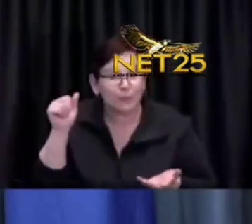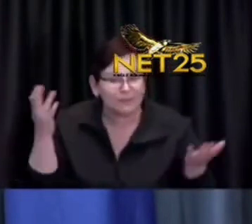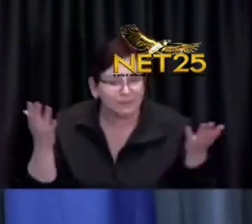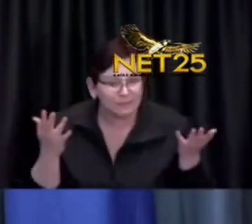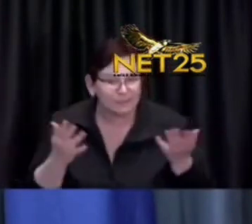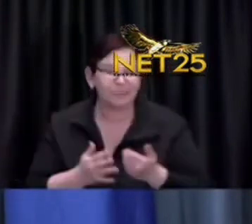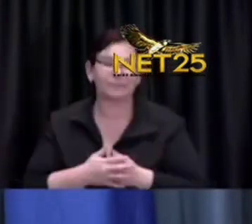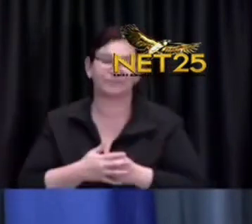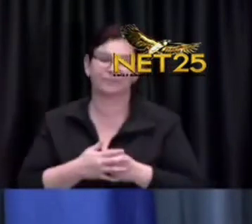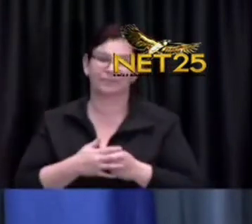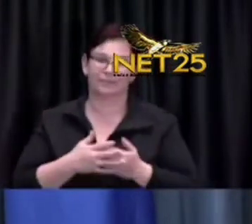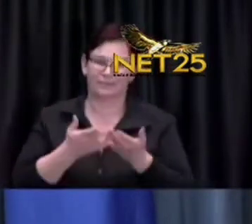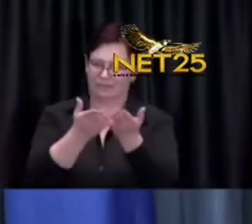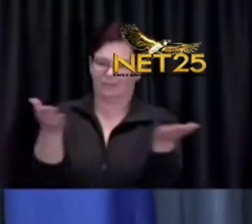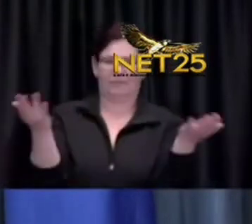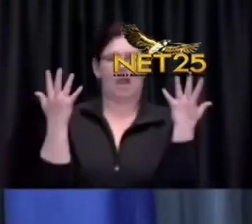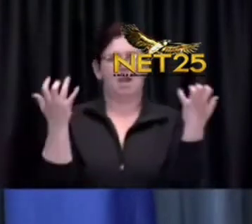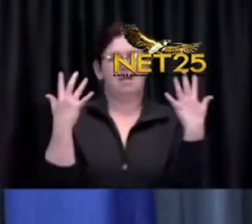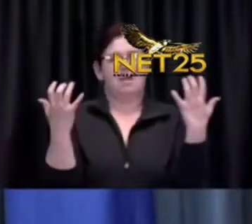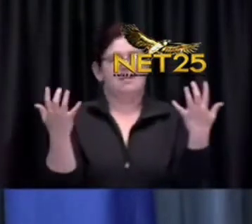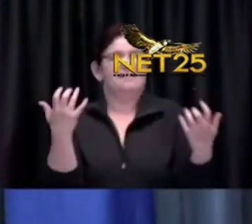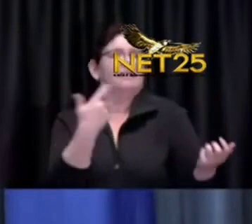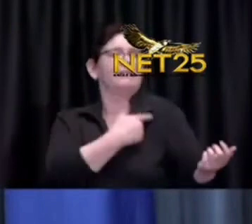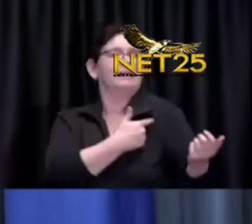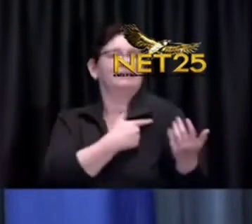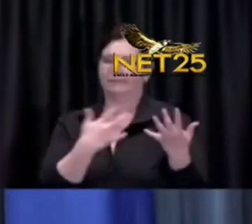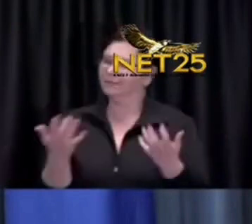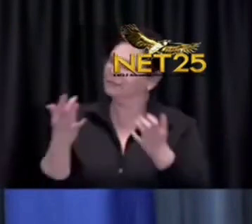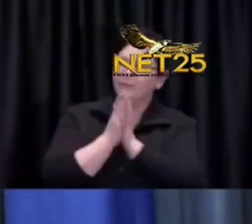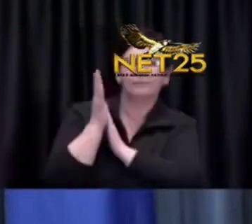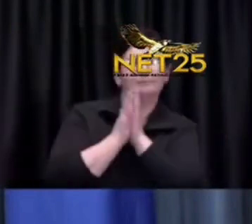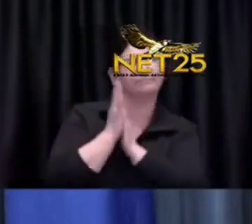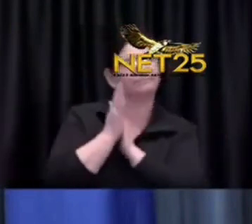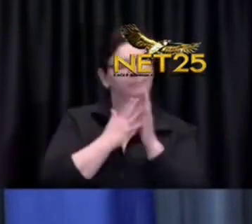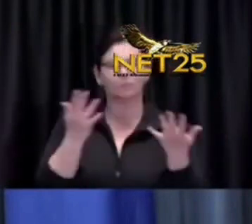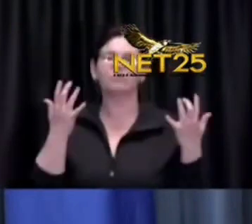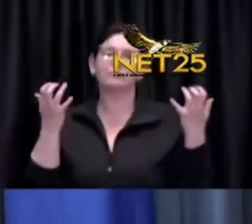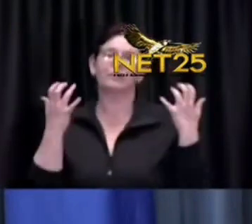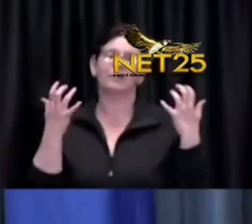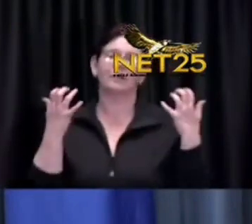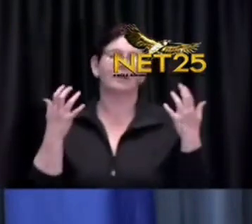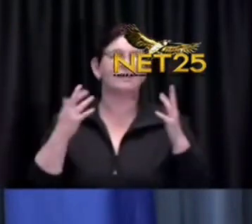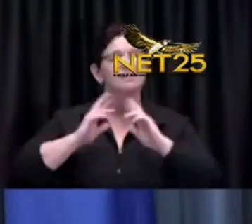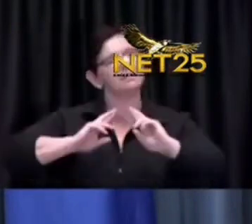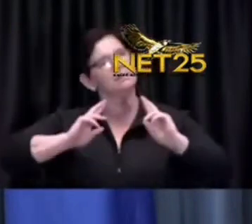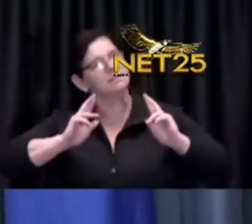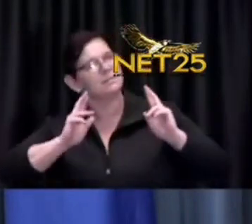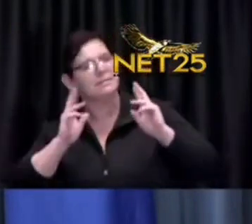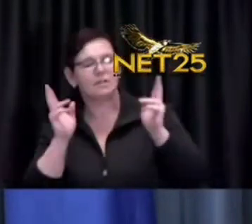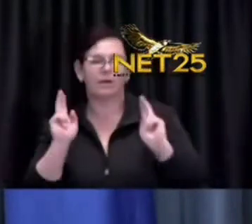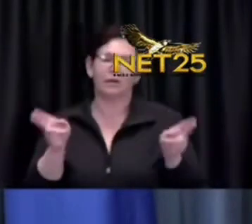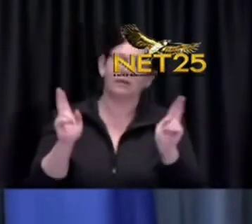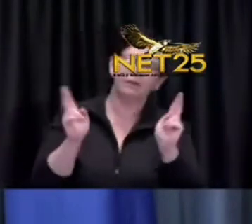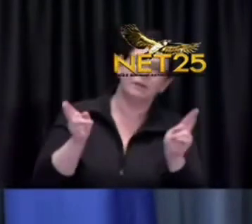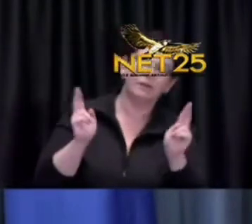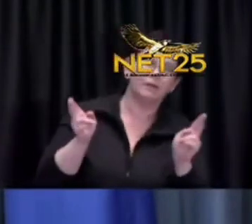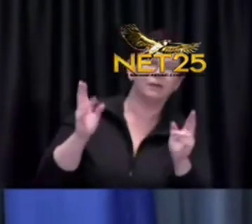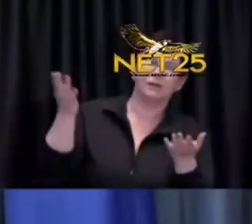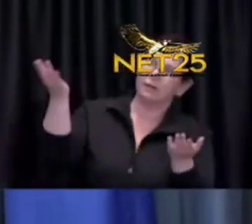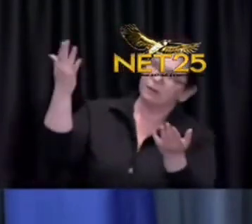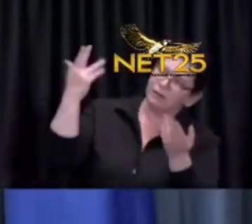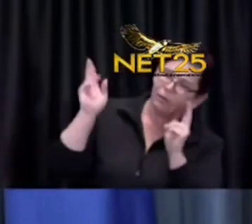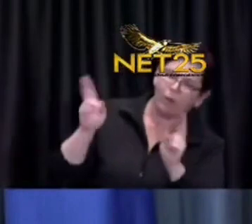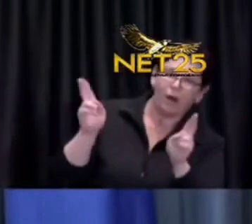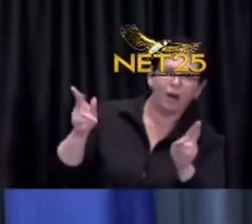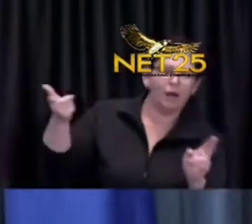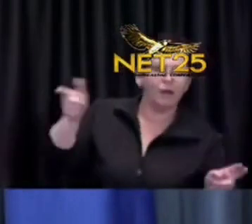receiving vaccine, and it's our most fervent wish to be able to provide those vaccines to individuals who want